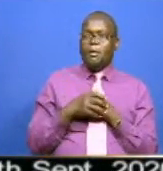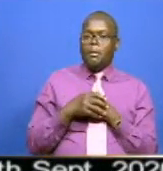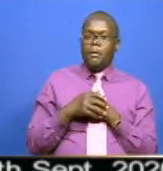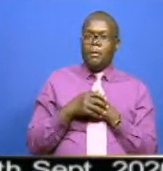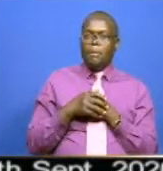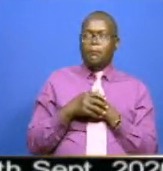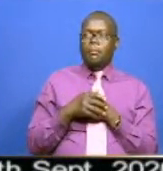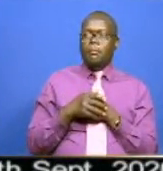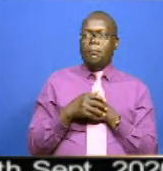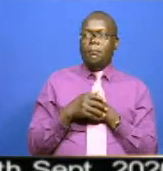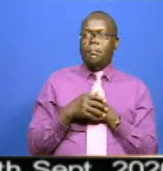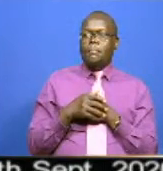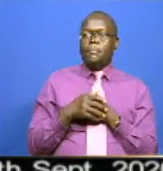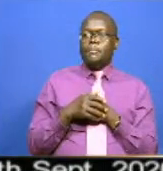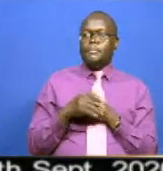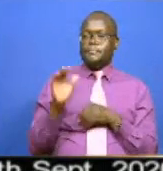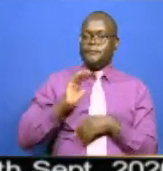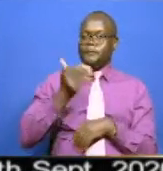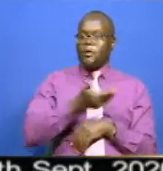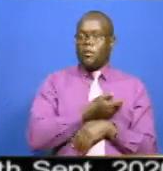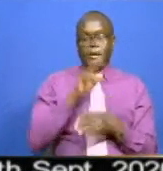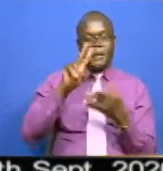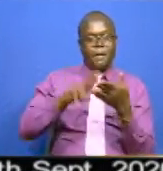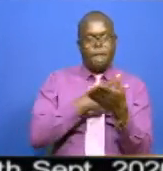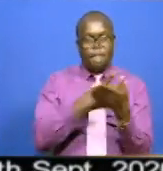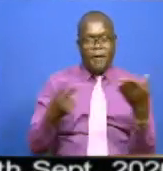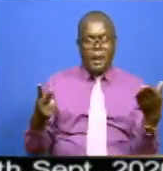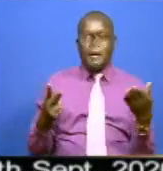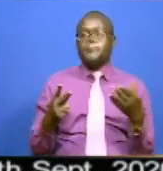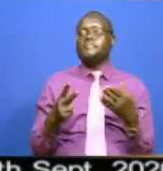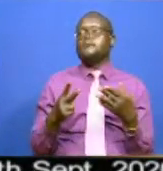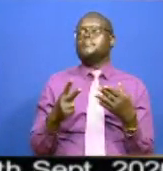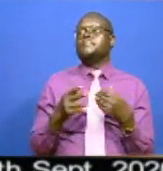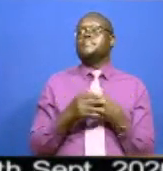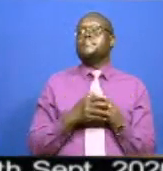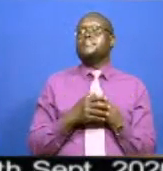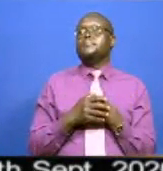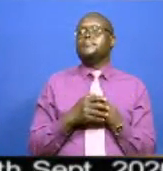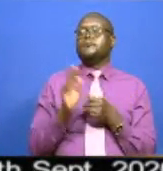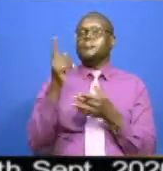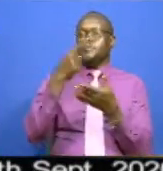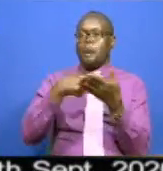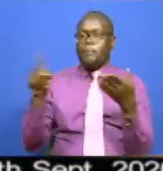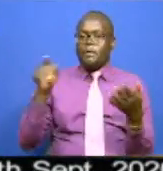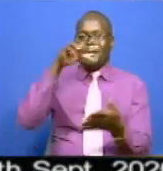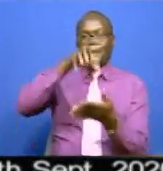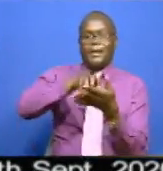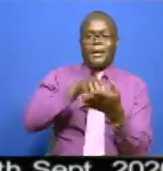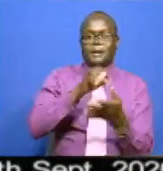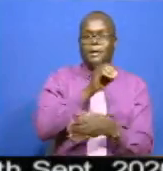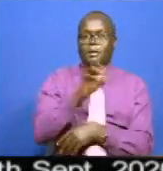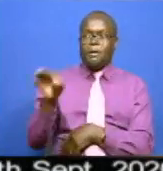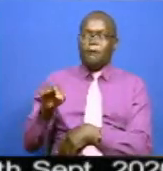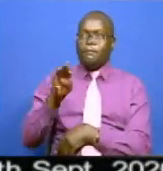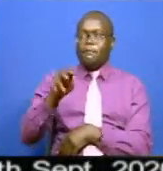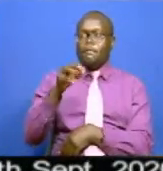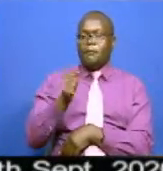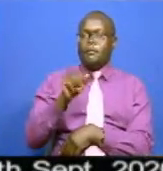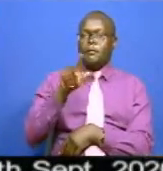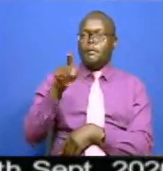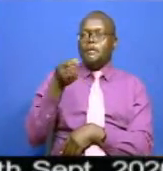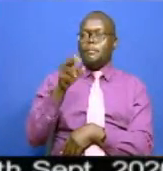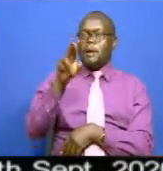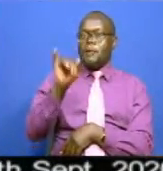the committee's failure to approve the case of Makore Wilson